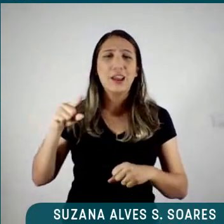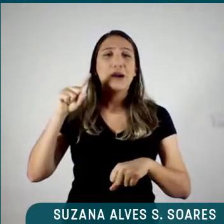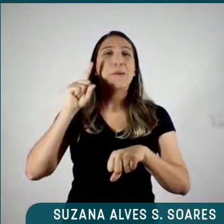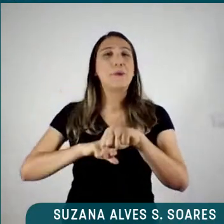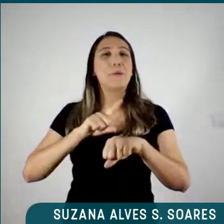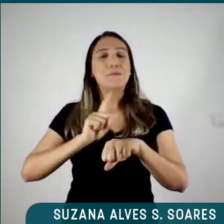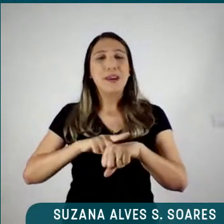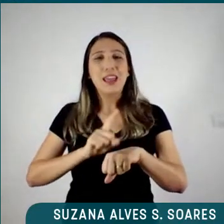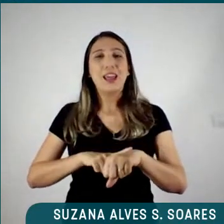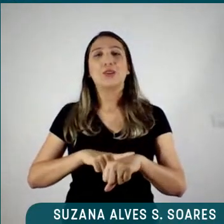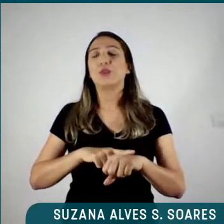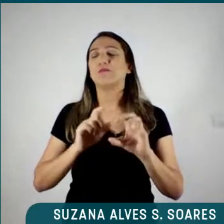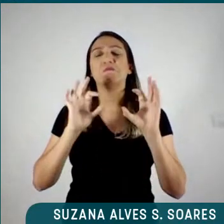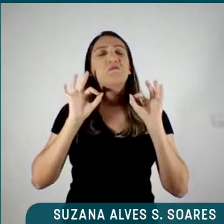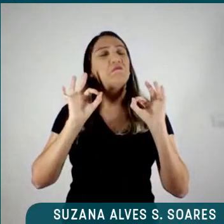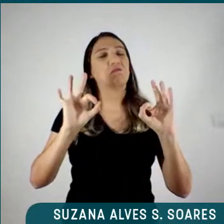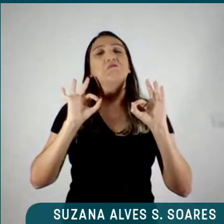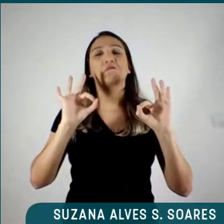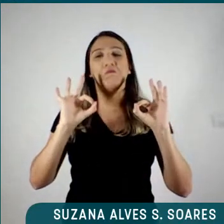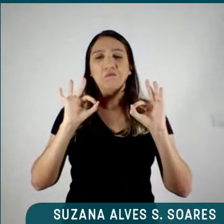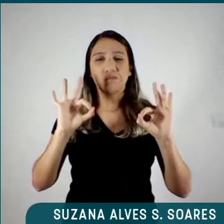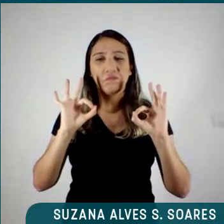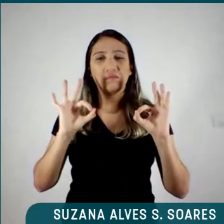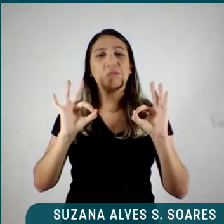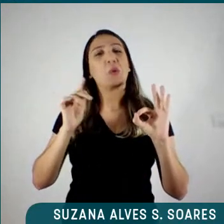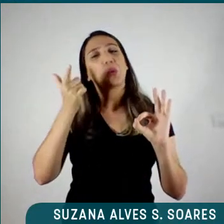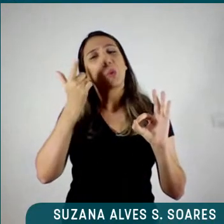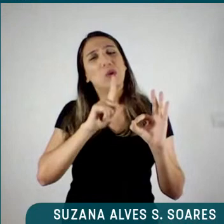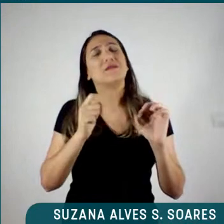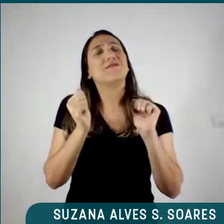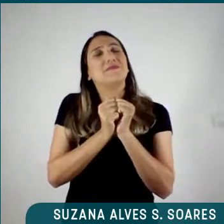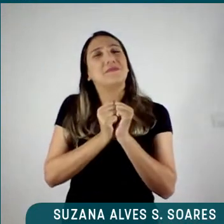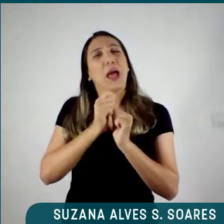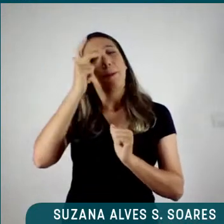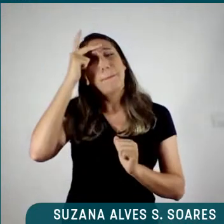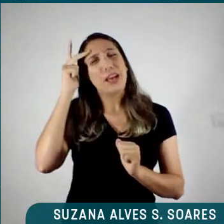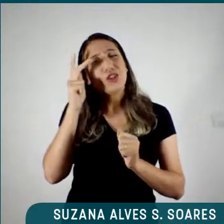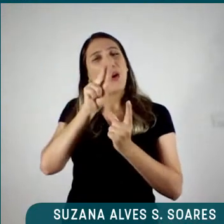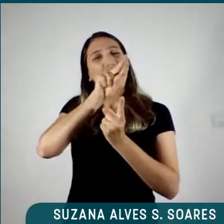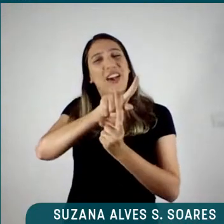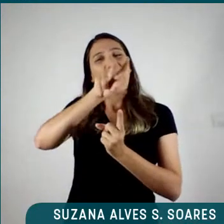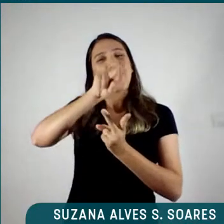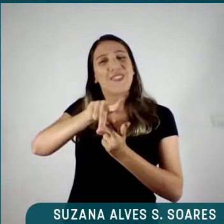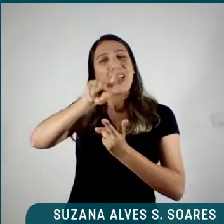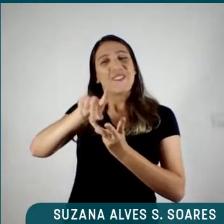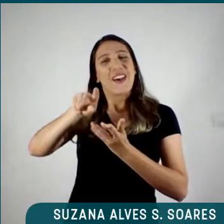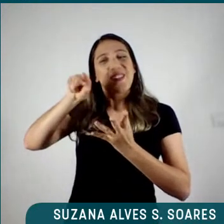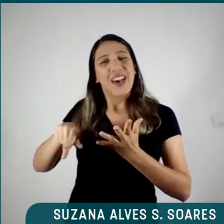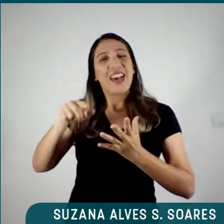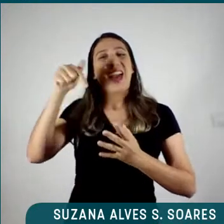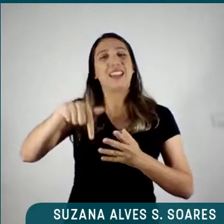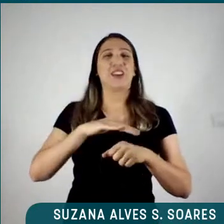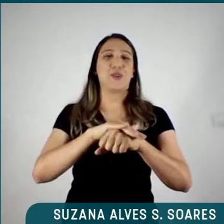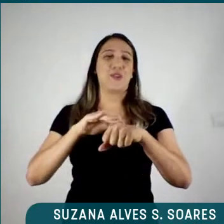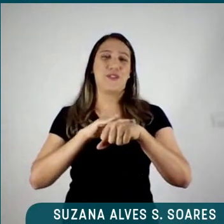talk about that. Thank you very much for this opportunity. It is a great opportunity to be here.